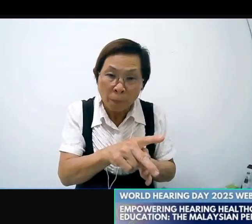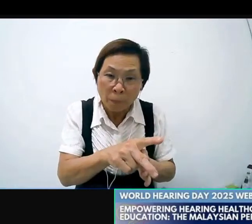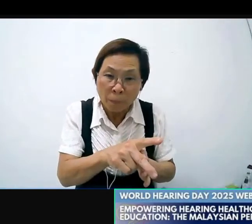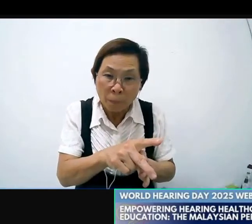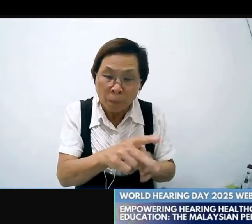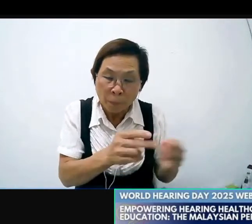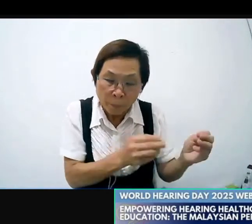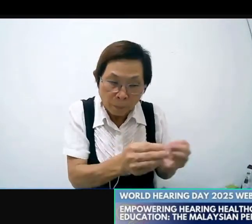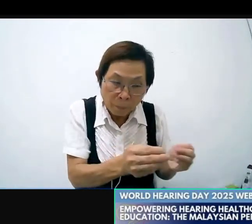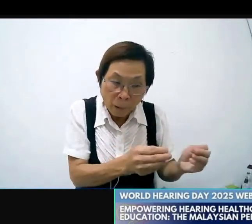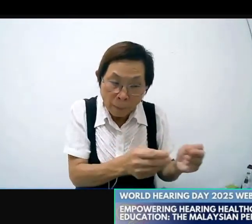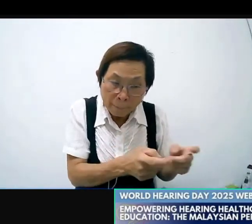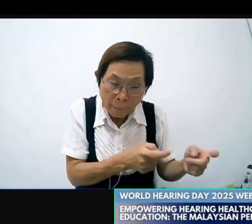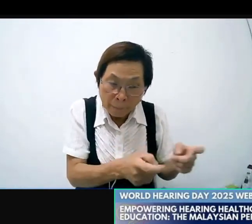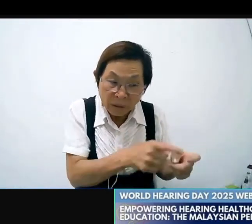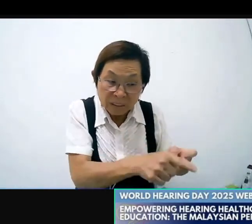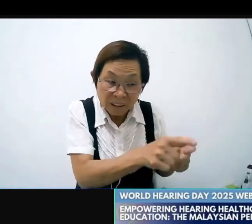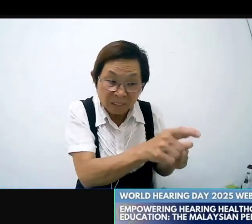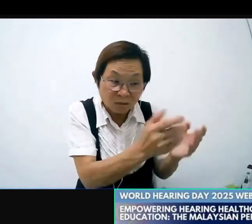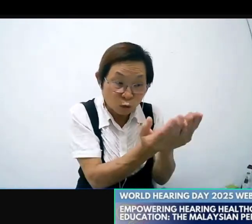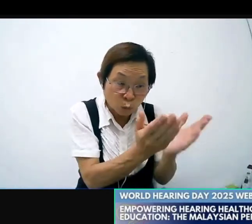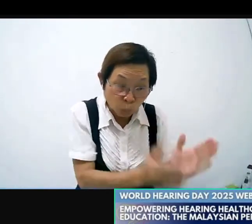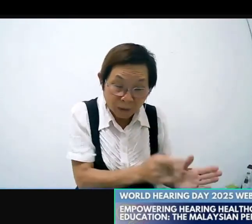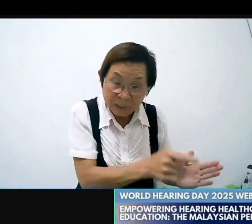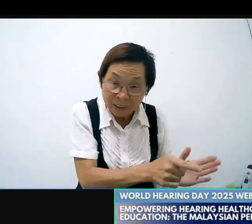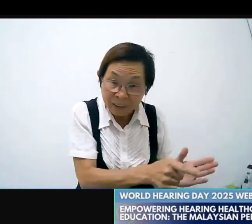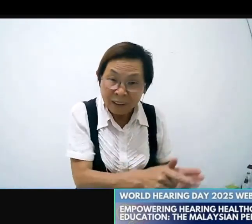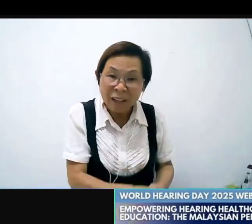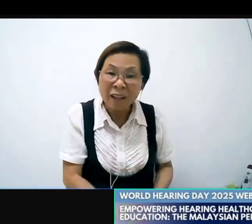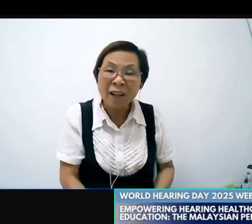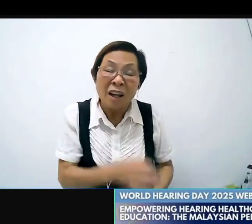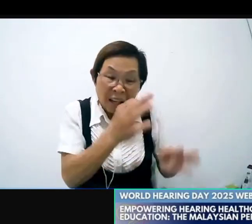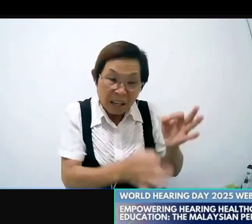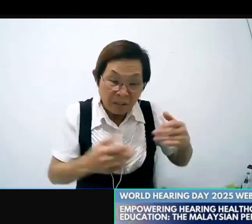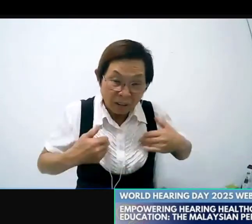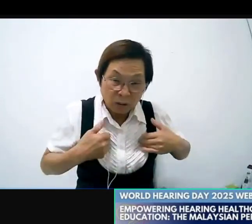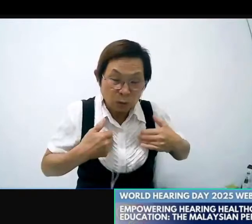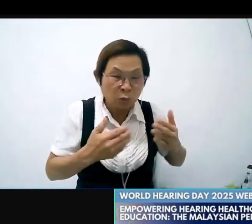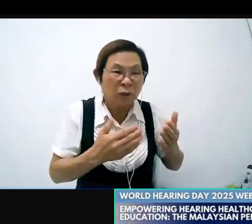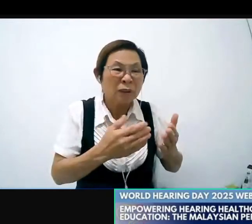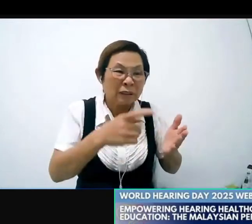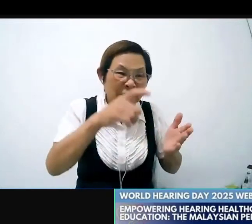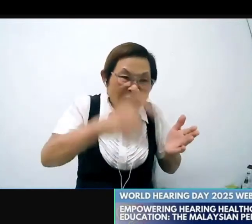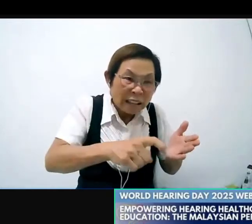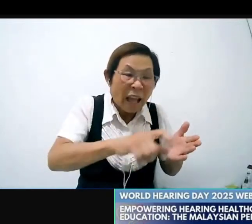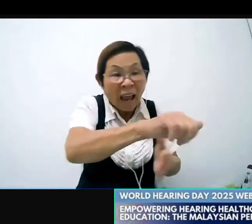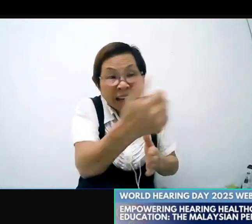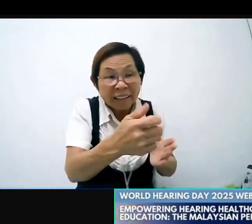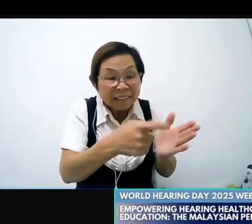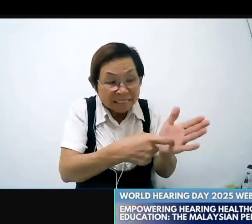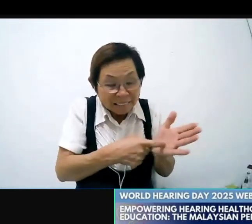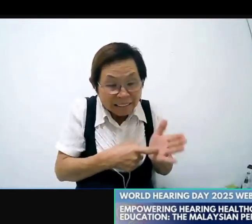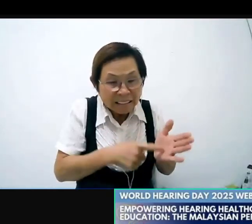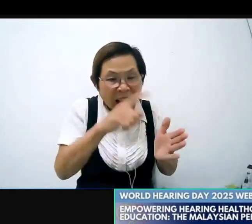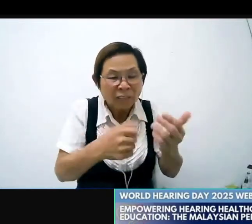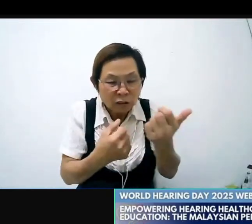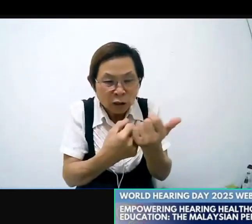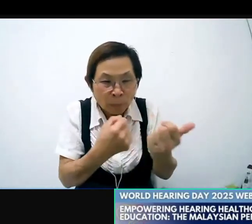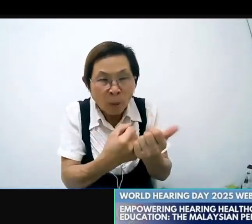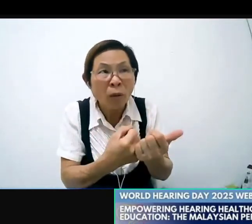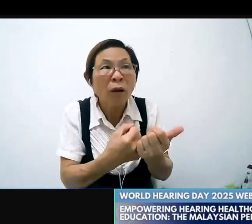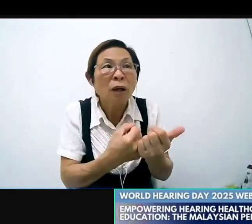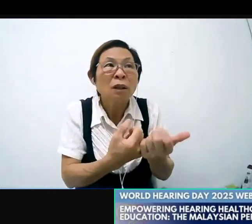managing that students. But if the students have another needs, such as support in terms